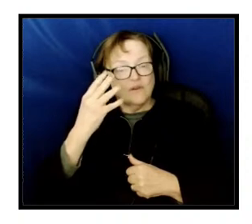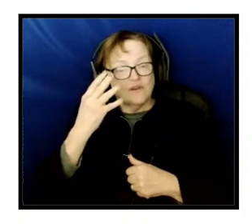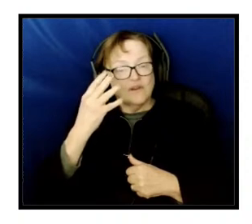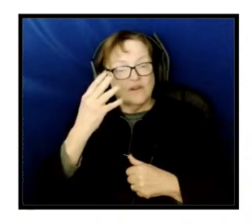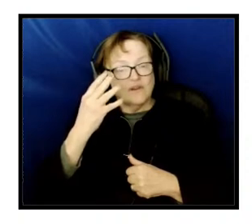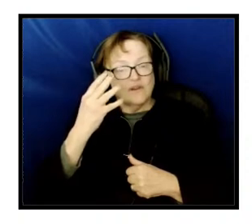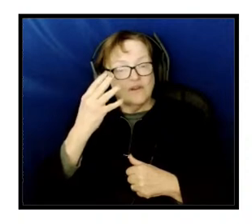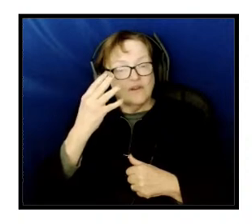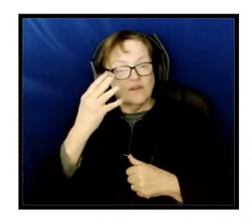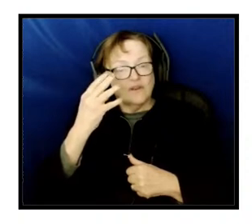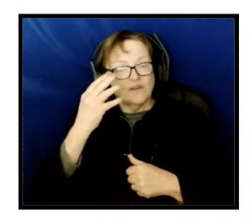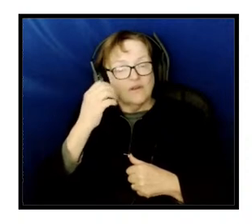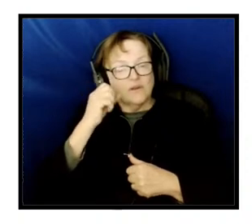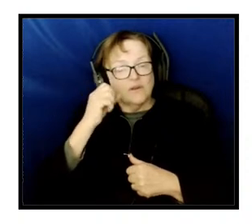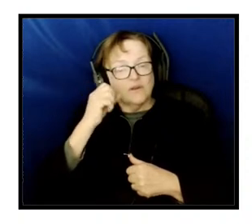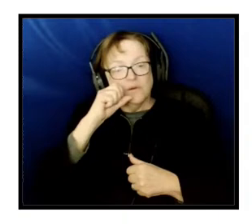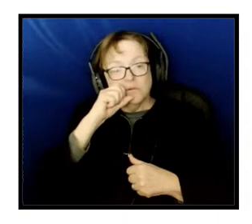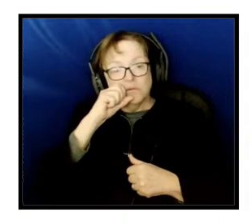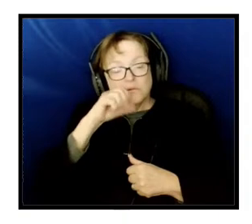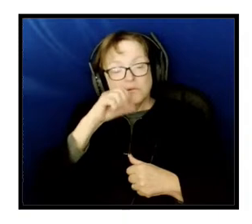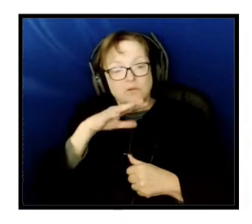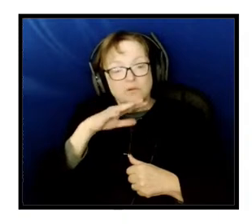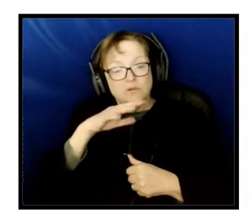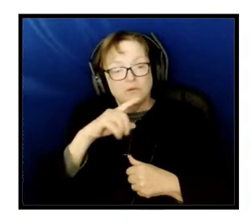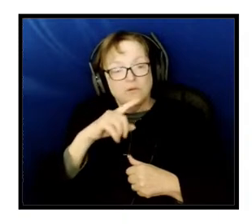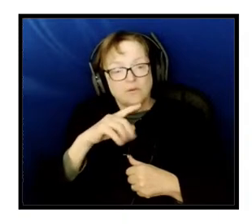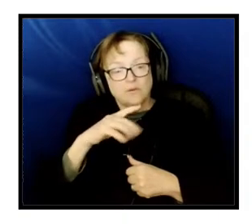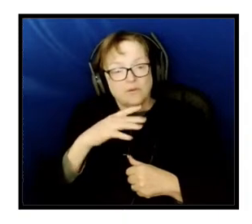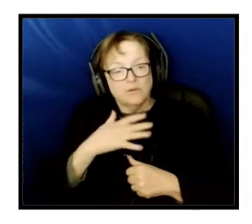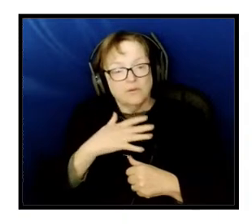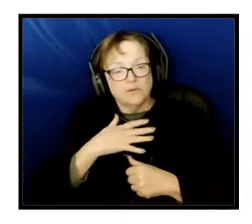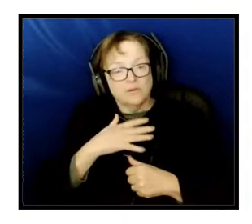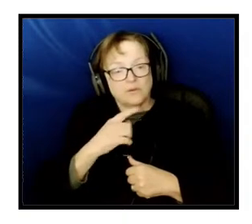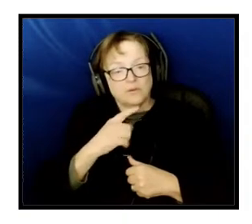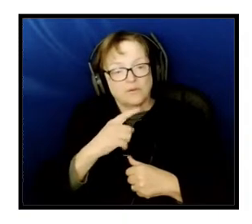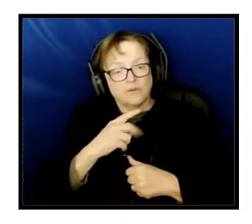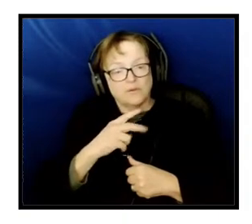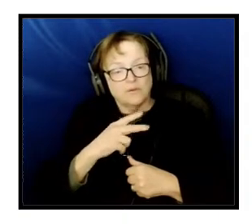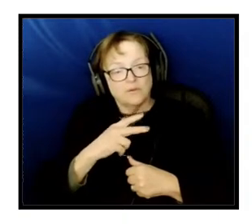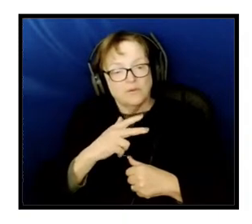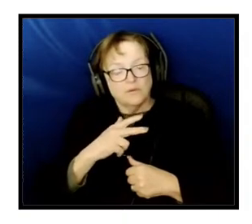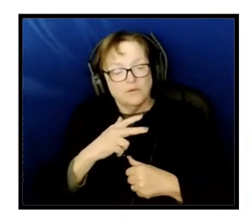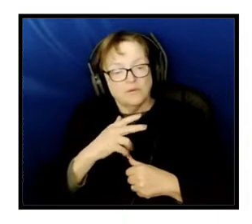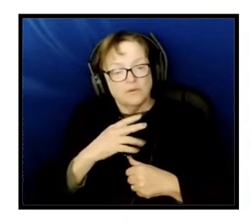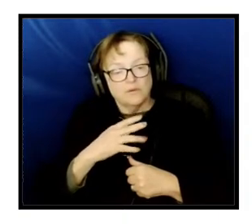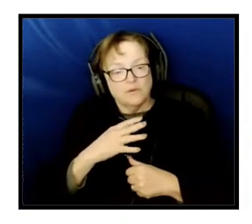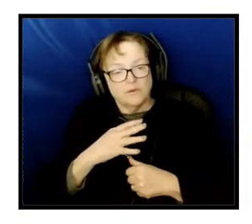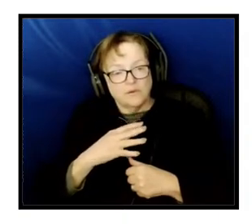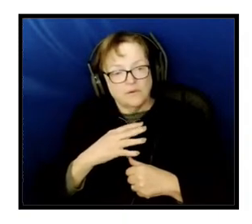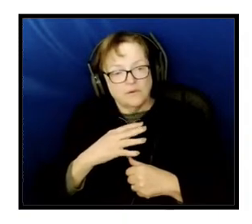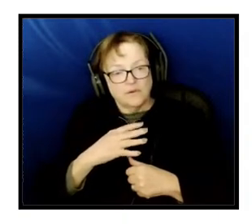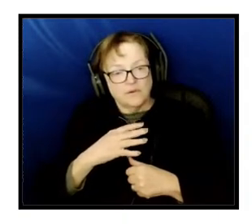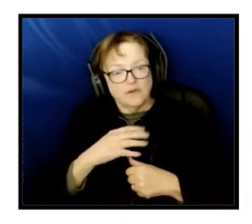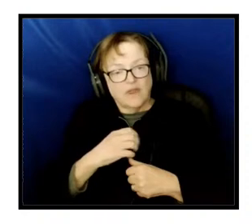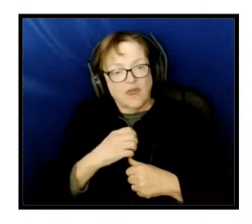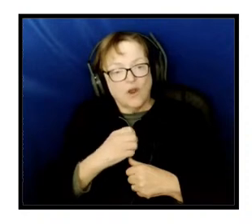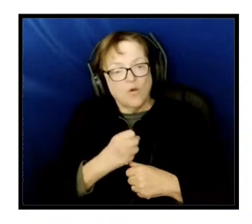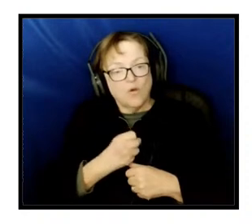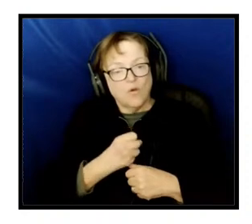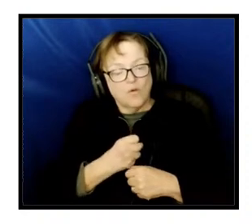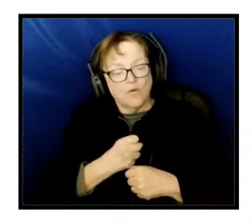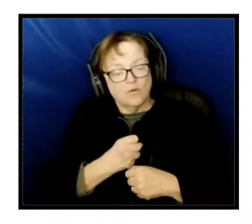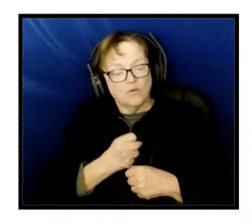four. Exhale, two, three, four. And sustain that exhale,